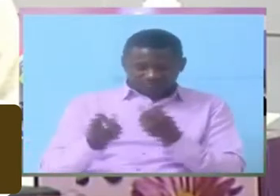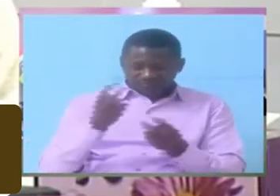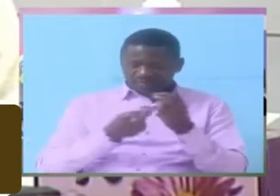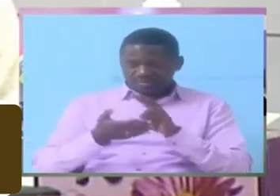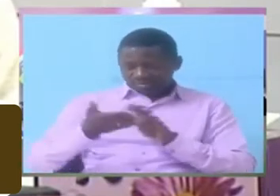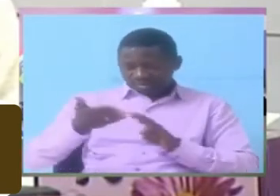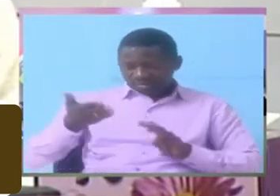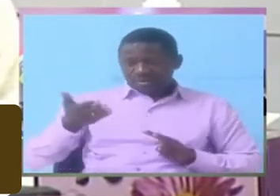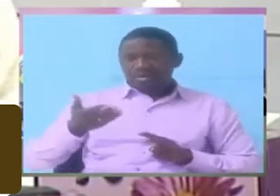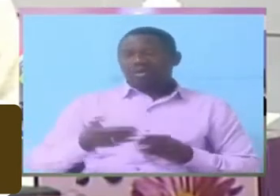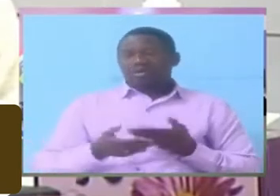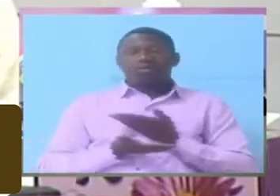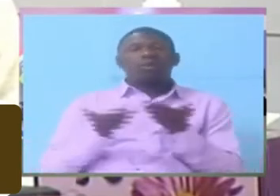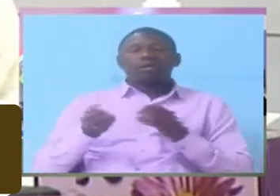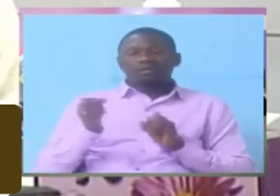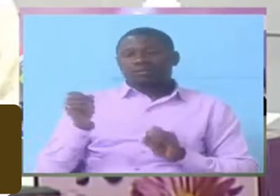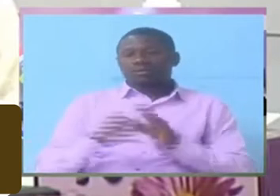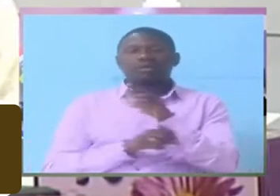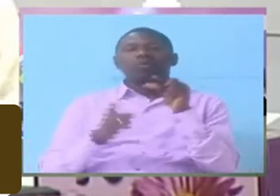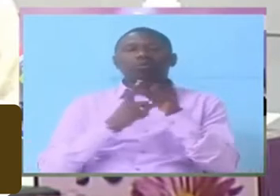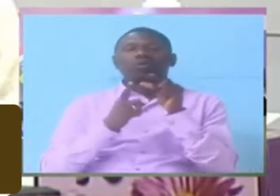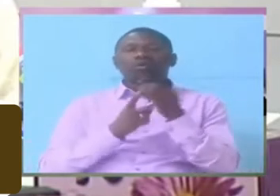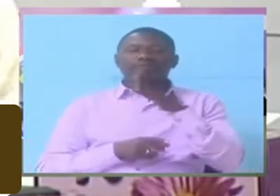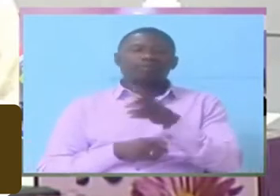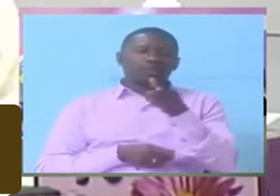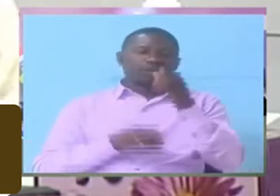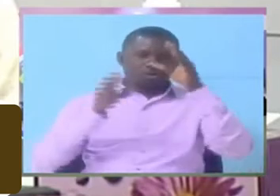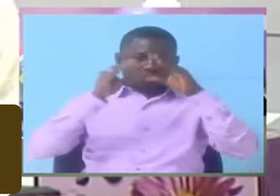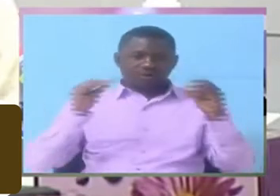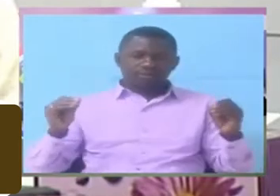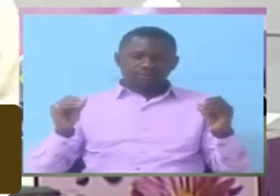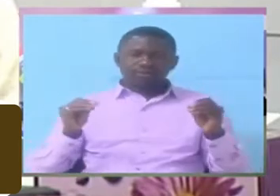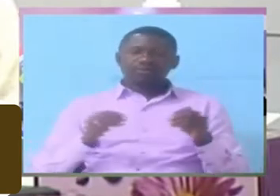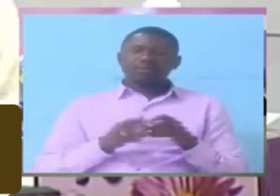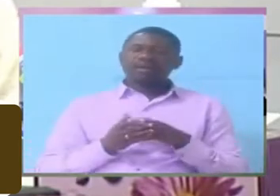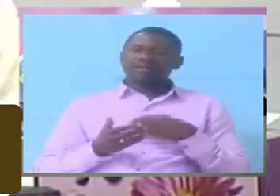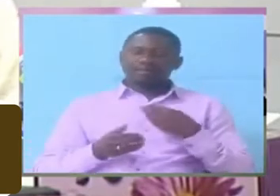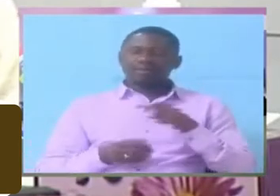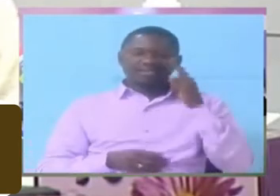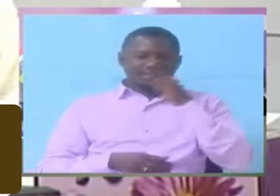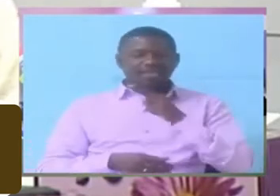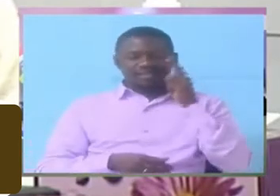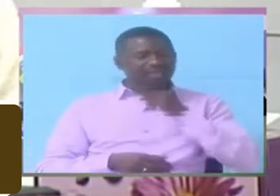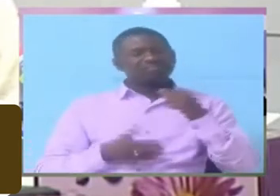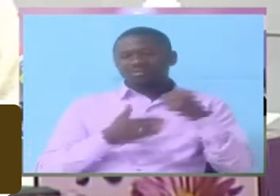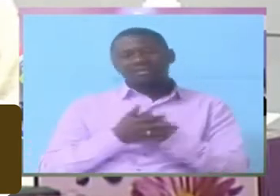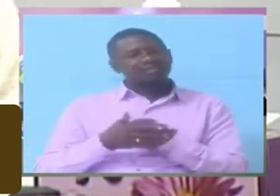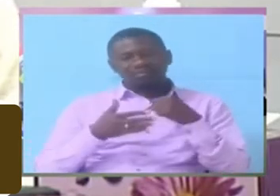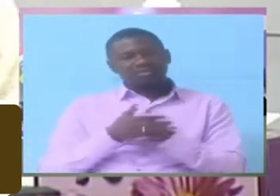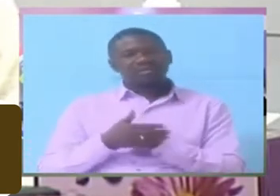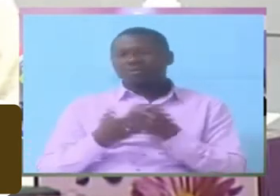flared and the instruction comes. Itung kumakamu lubota na nje. I made several attempts. Ngakata kuike usinya